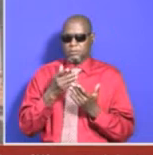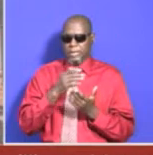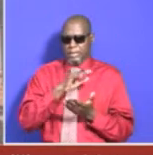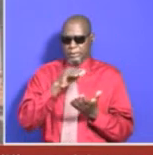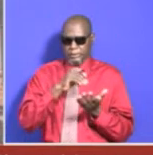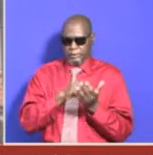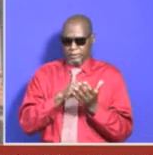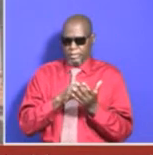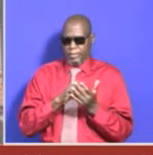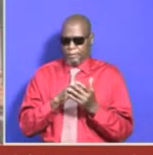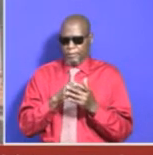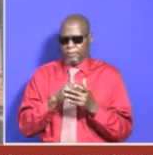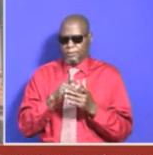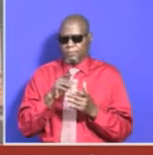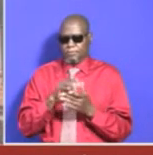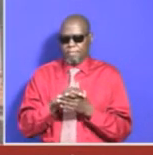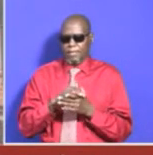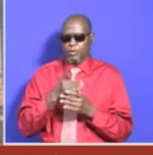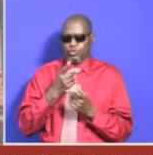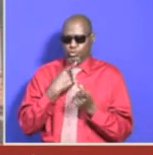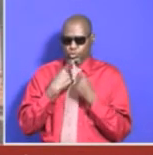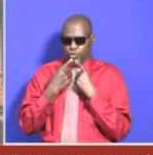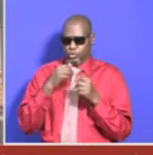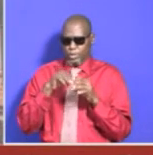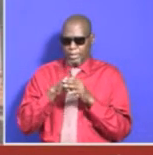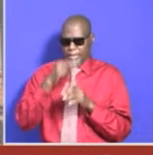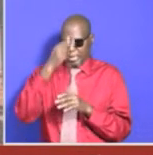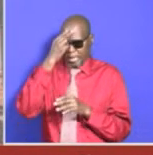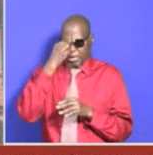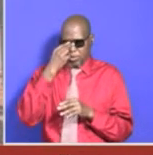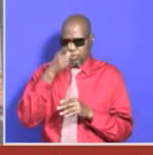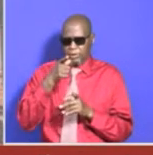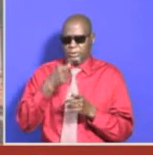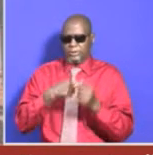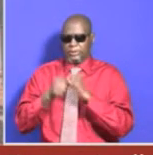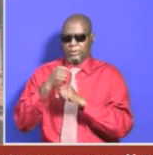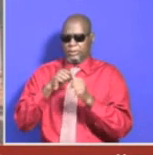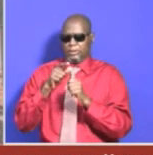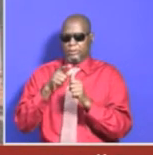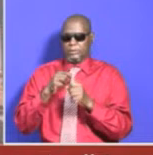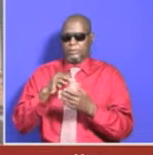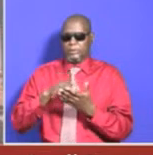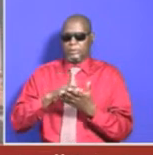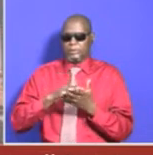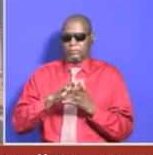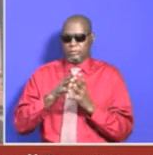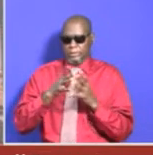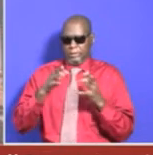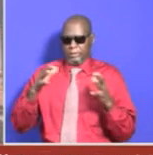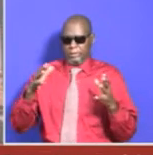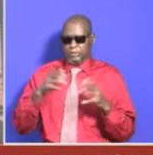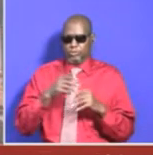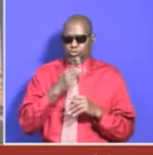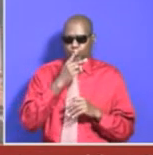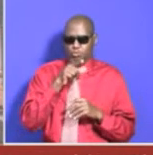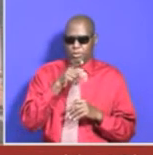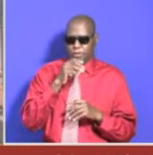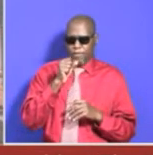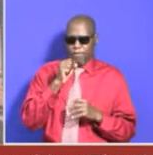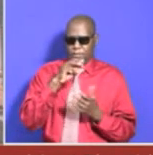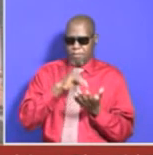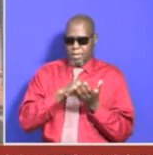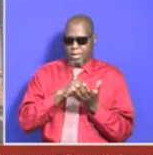industry. Mutua, who spoke in Narok, said the initiative aims at increasing foreign tourists from 2.5 million to 10